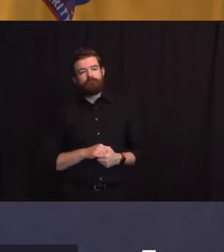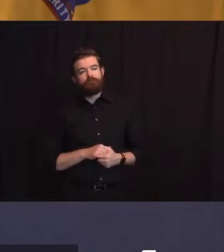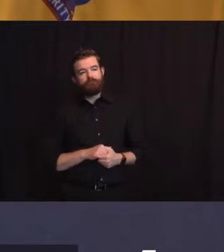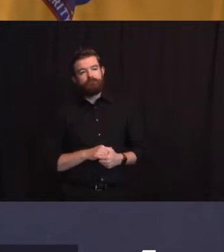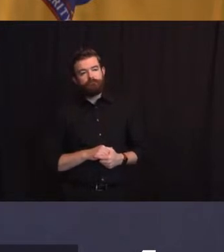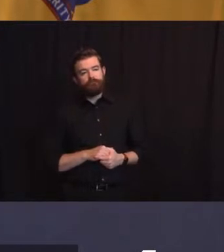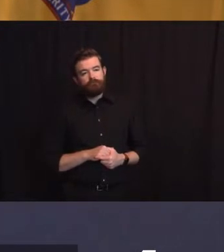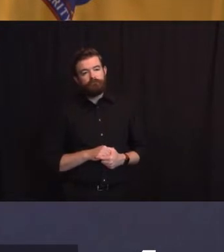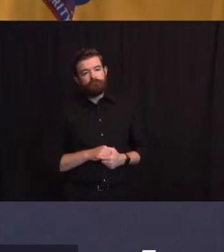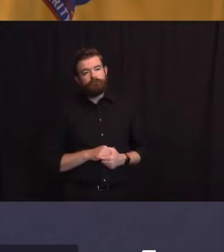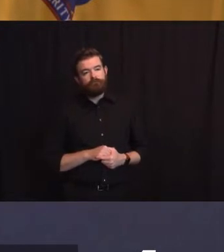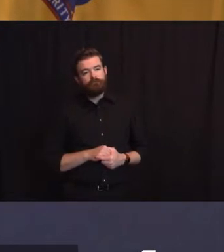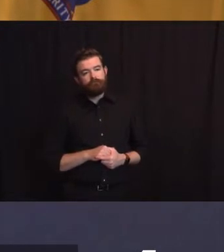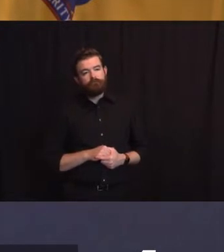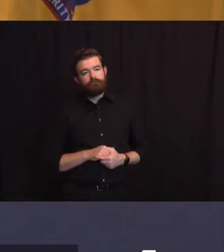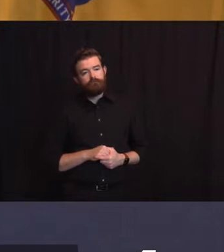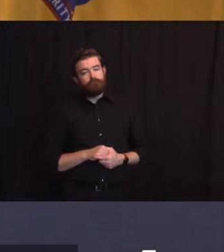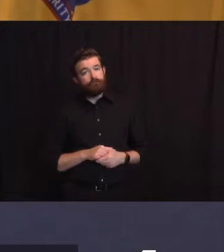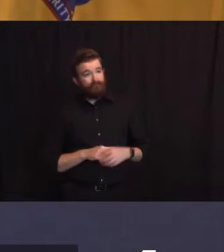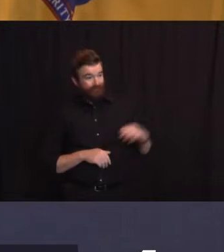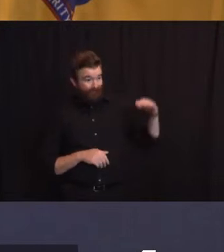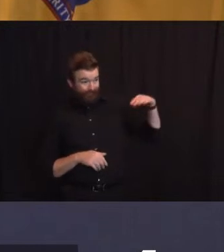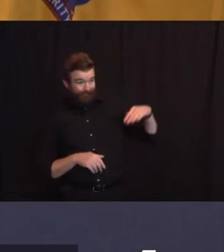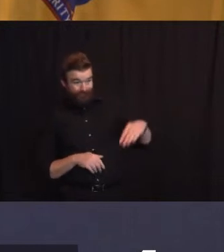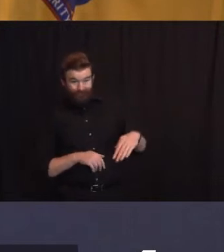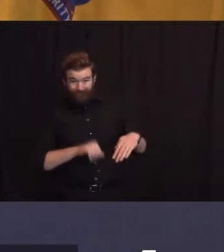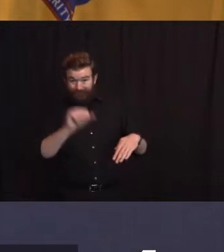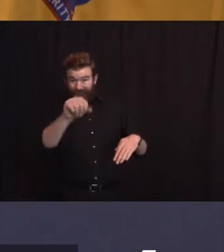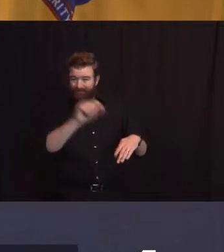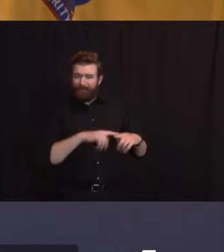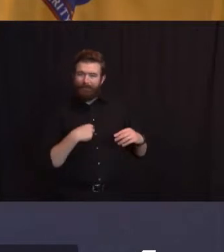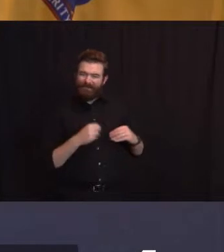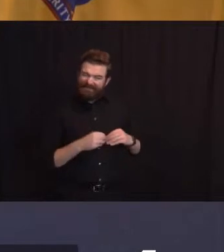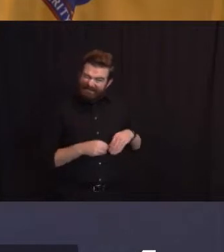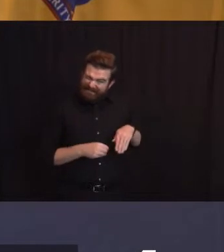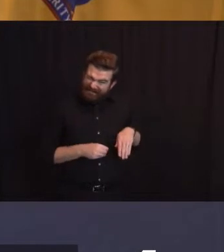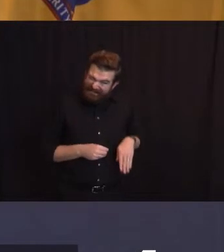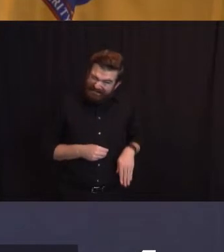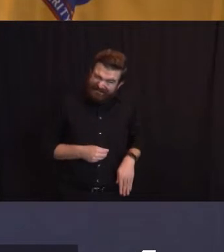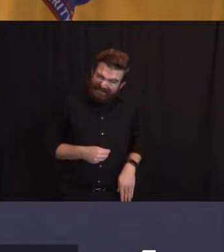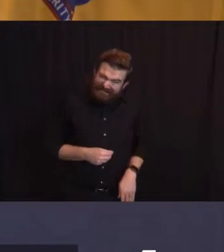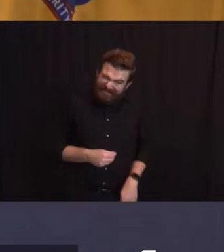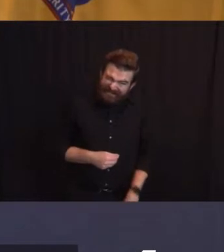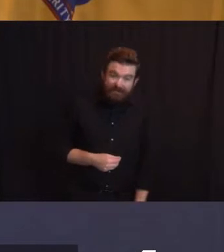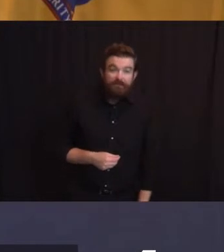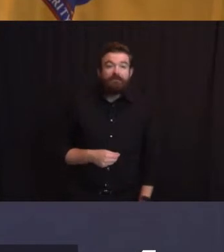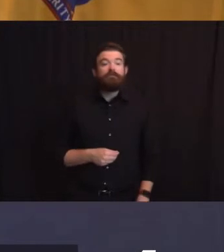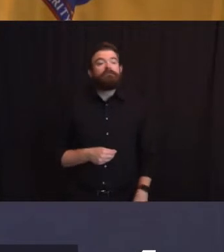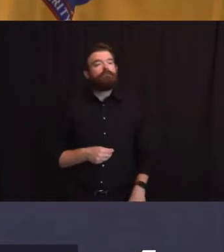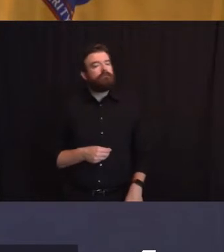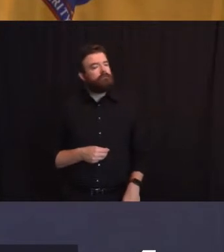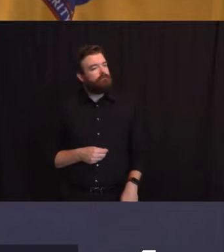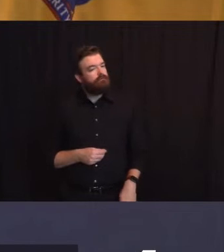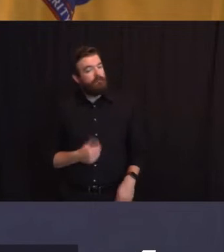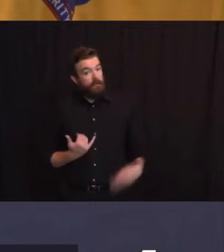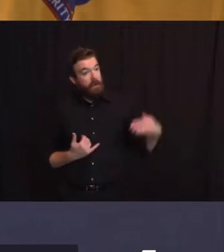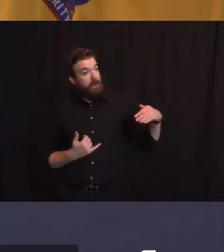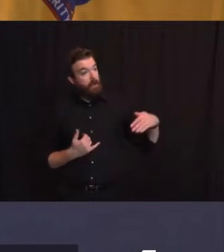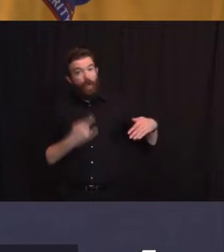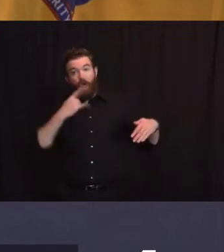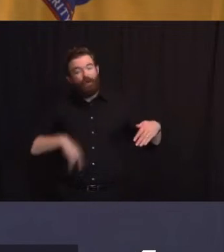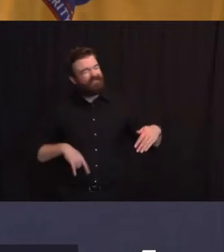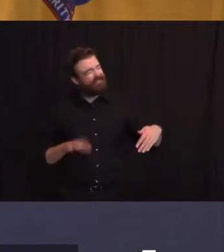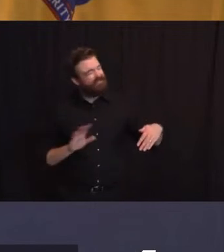you can put on the clock, the higher the chances are that you're going to drive this thing permanently into the ground. And that is, in fact, where we